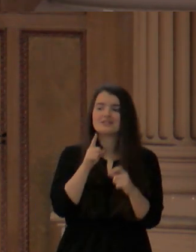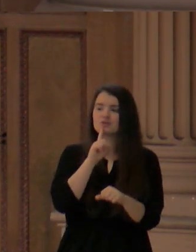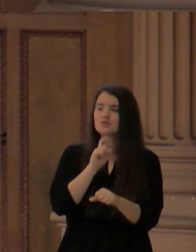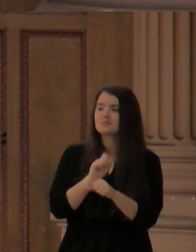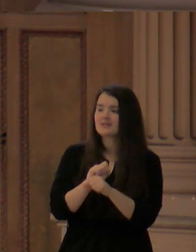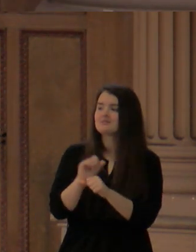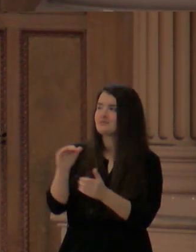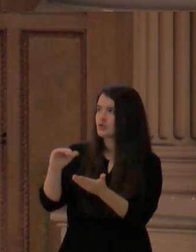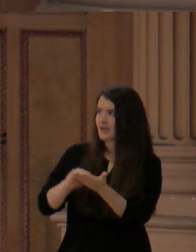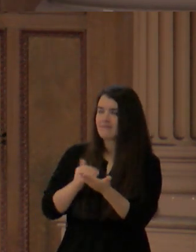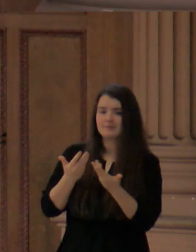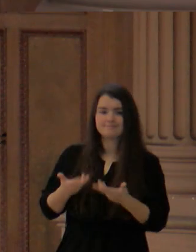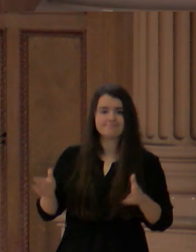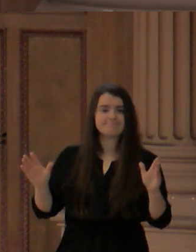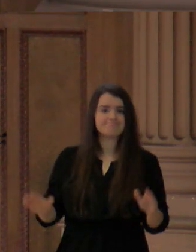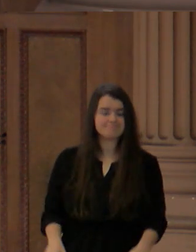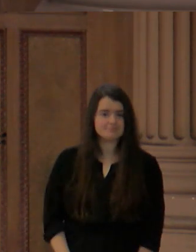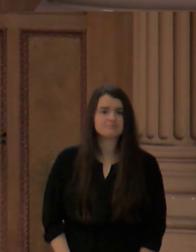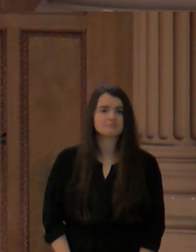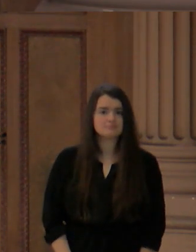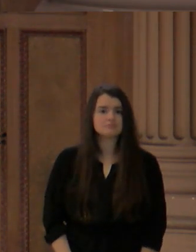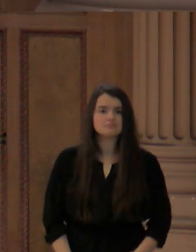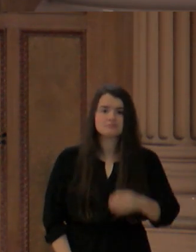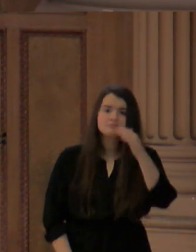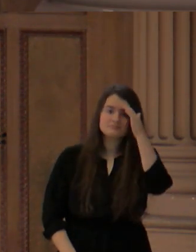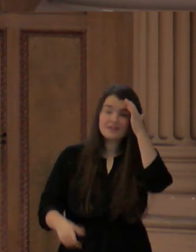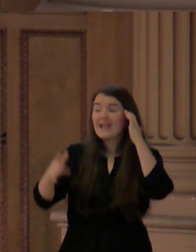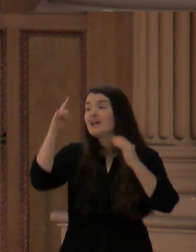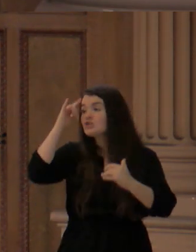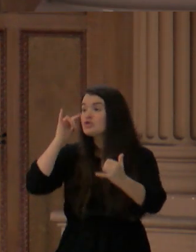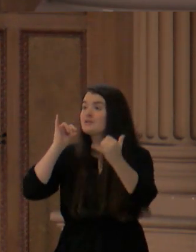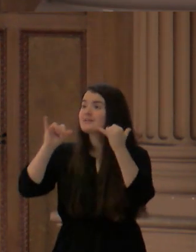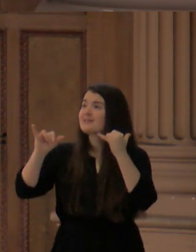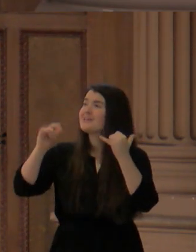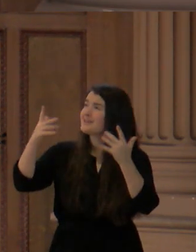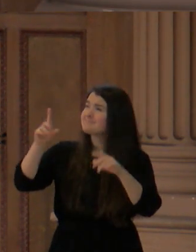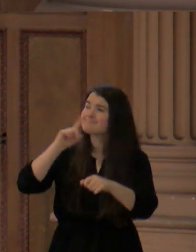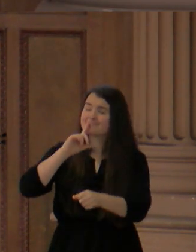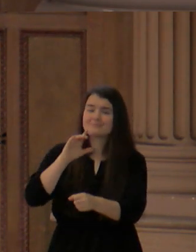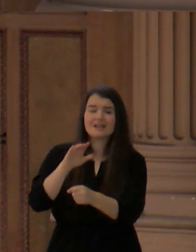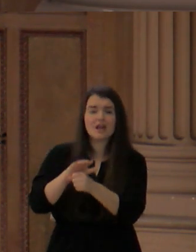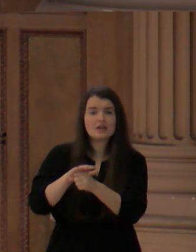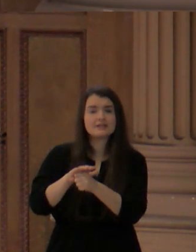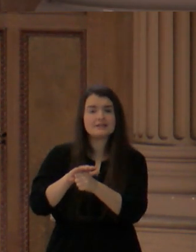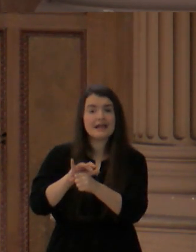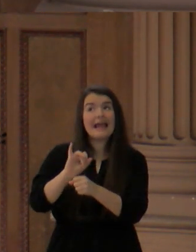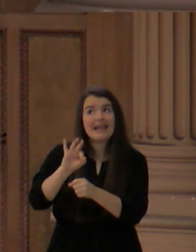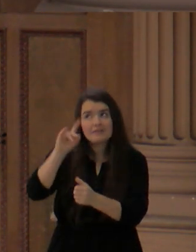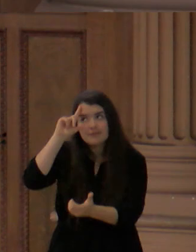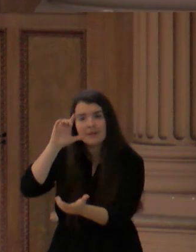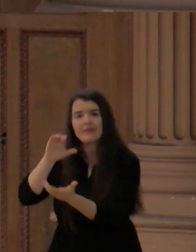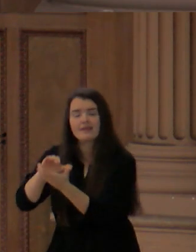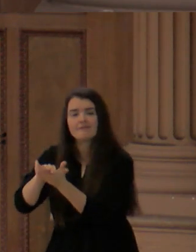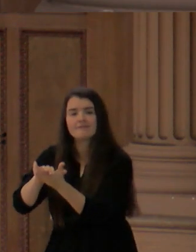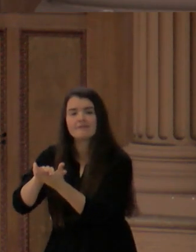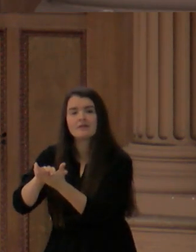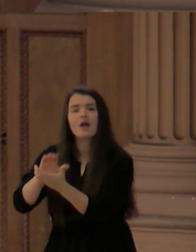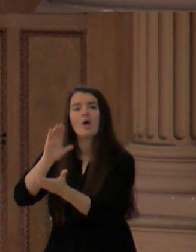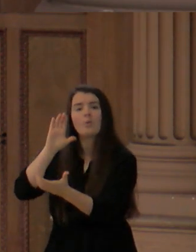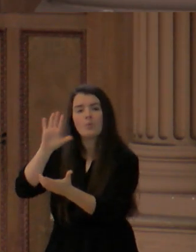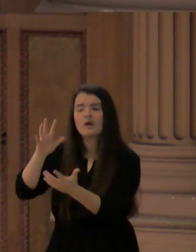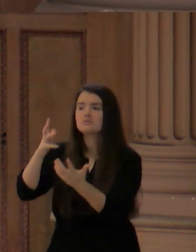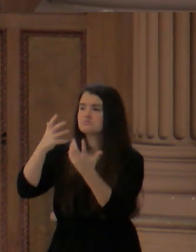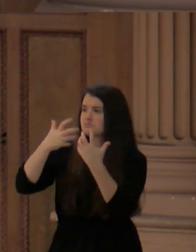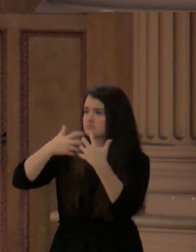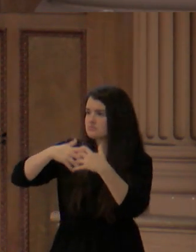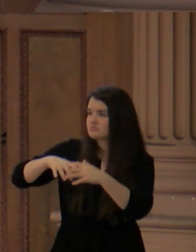that our eternity is really guaranteed if we believe it means that it really will go well for us for